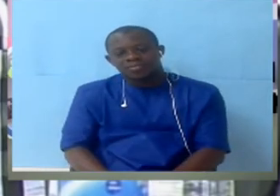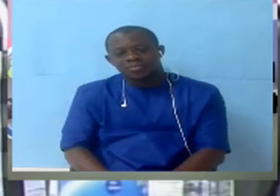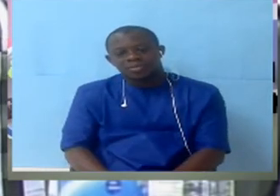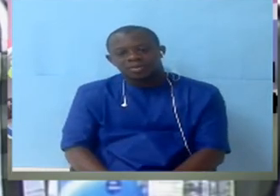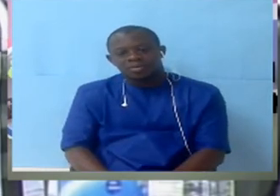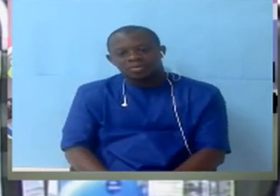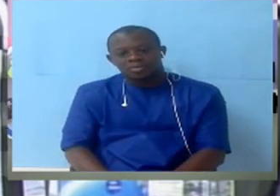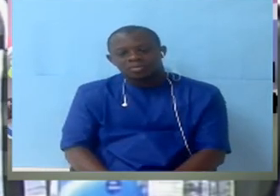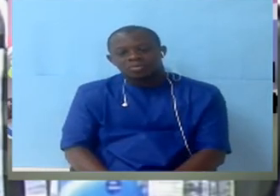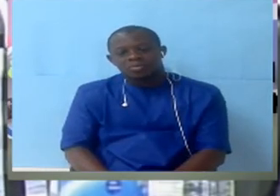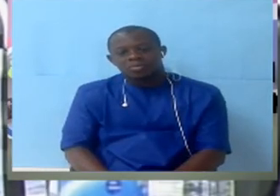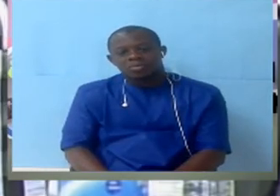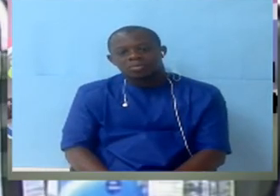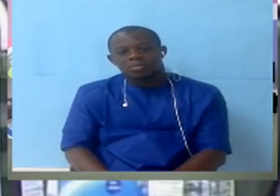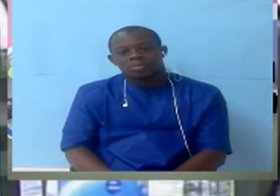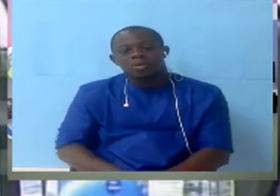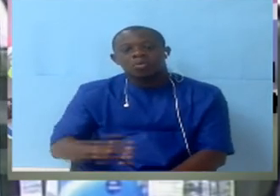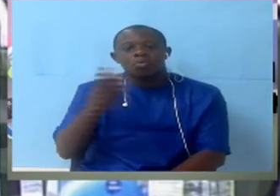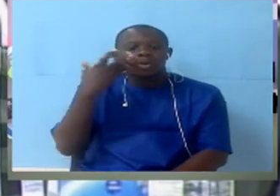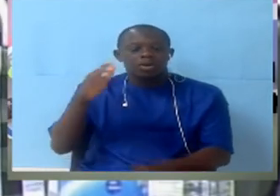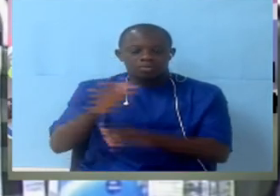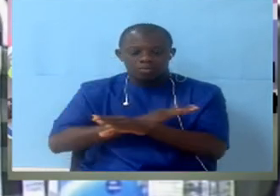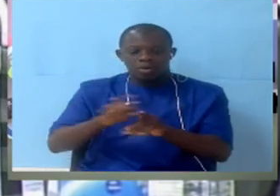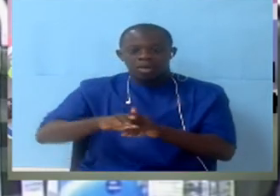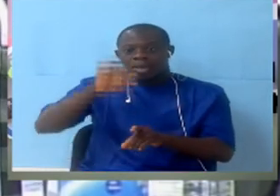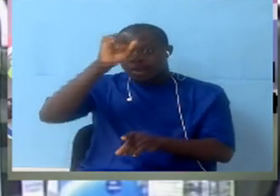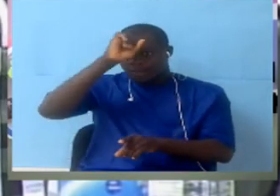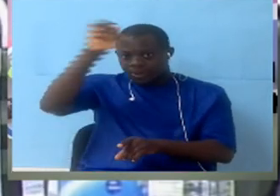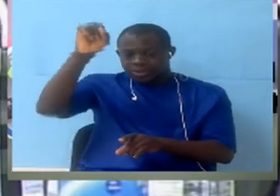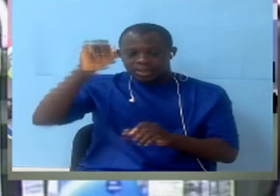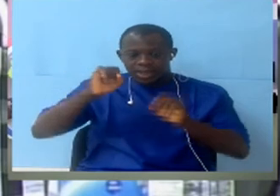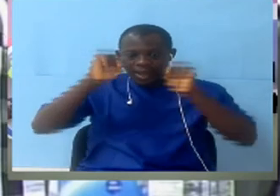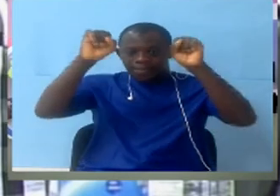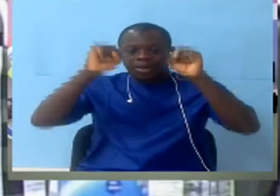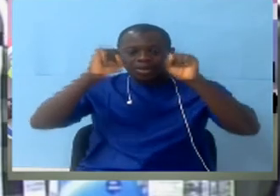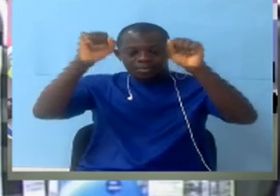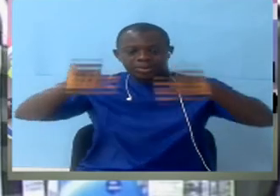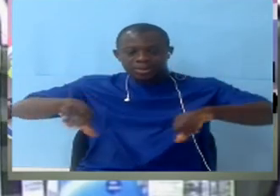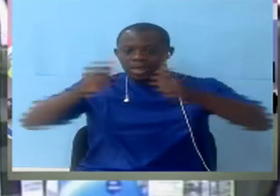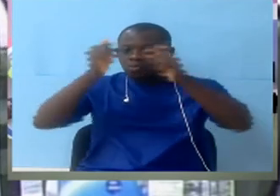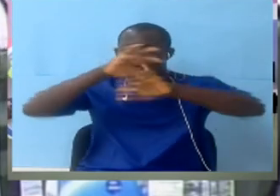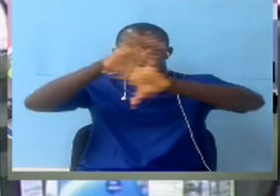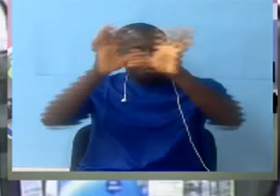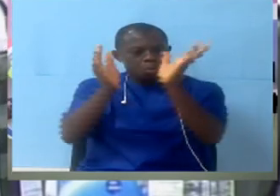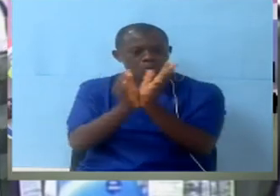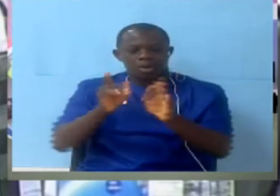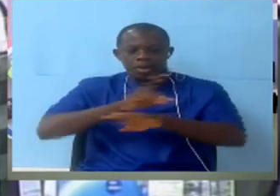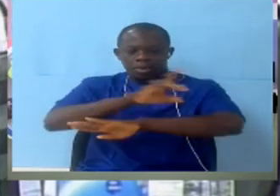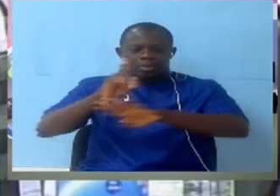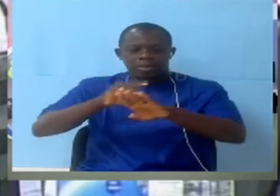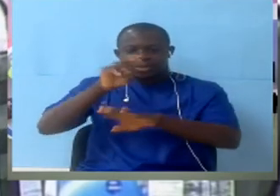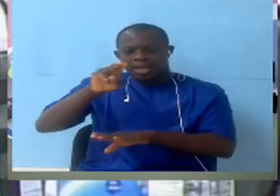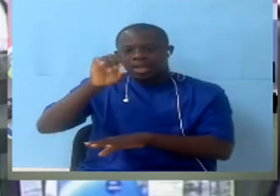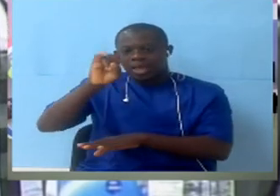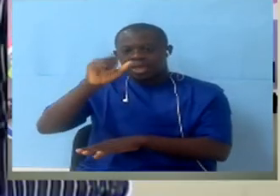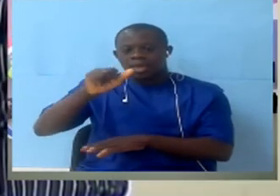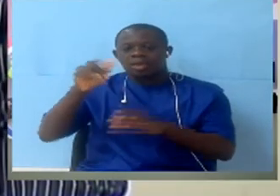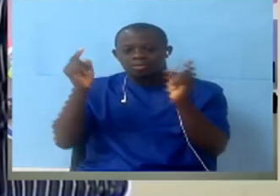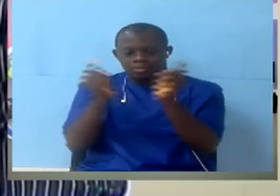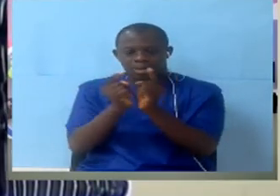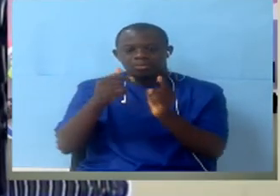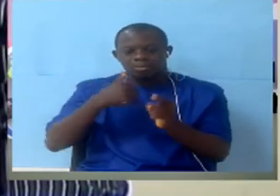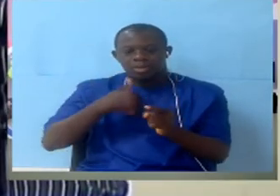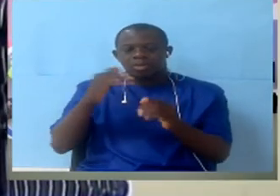presidential campaign kick off, when the presidential campaign started, that all found me at the NIA. Were you